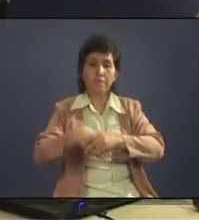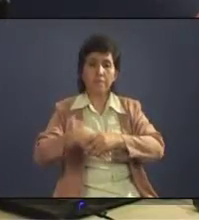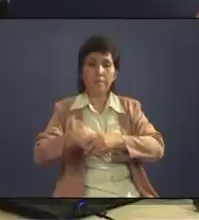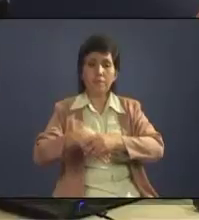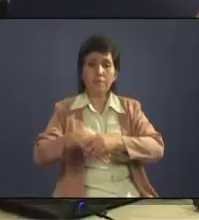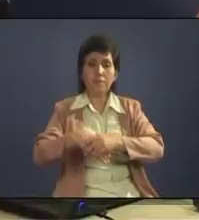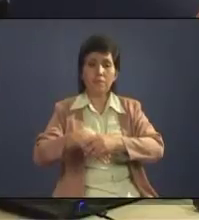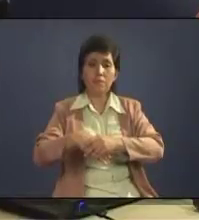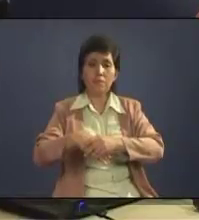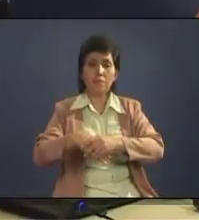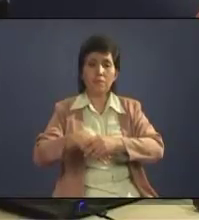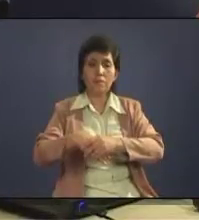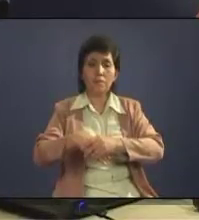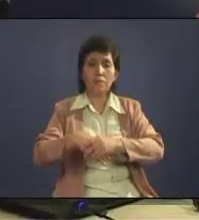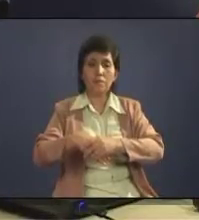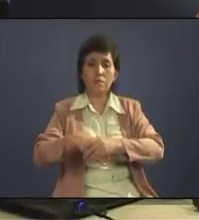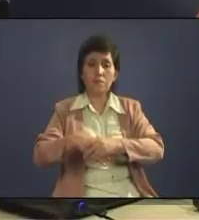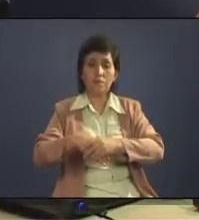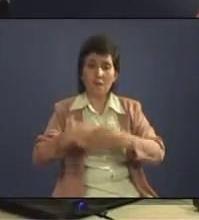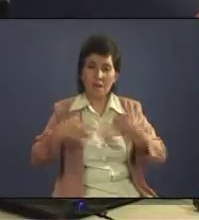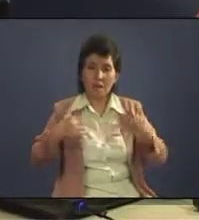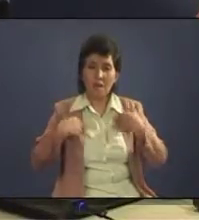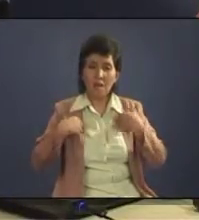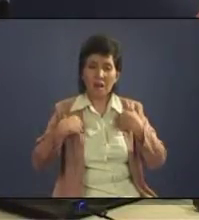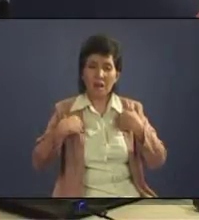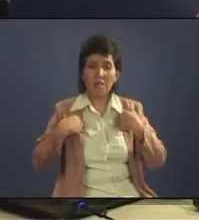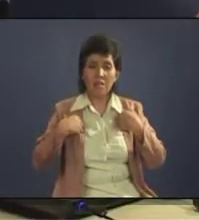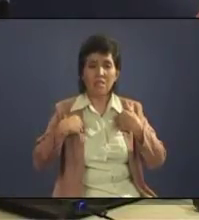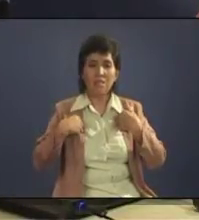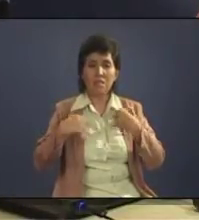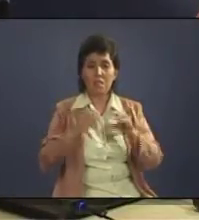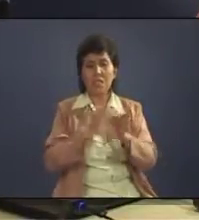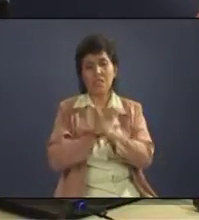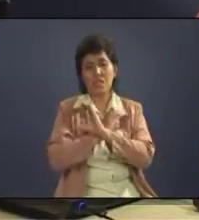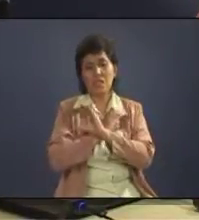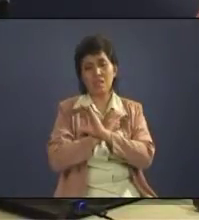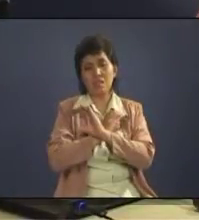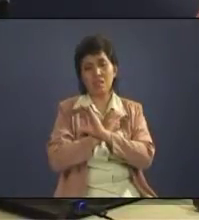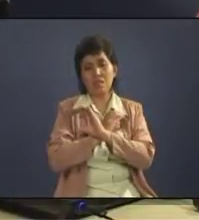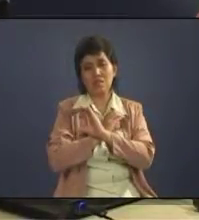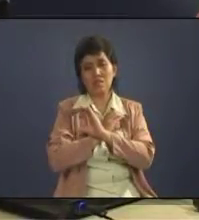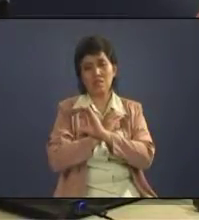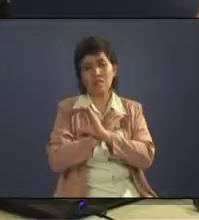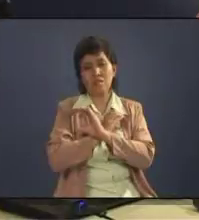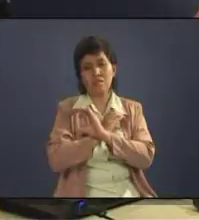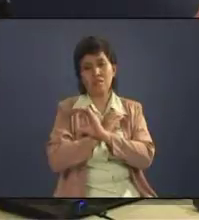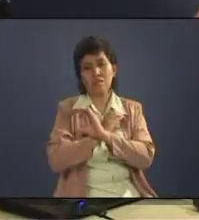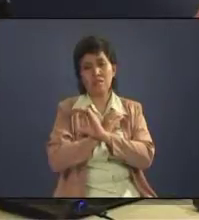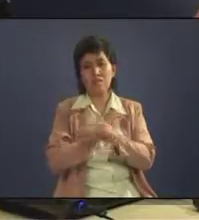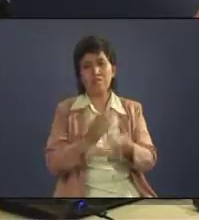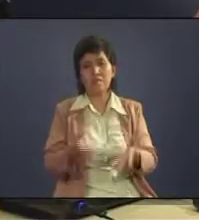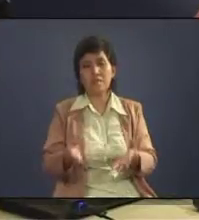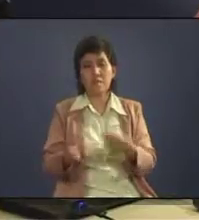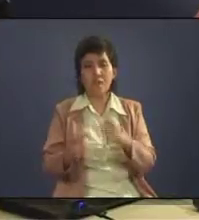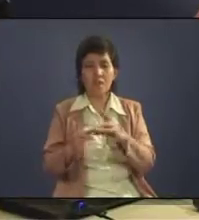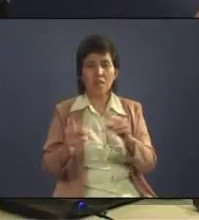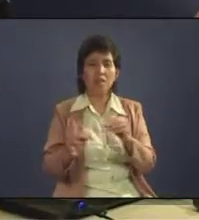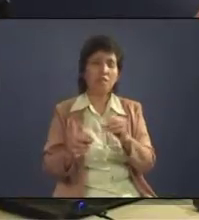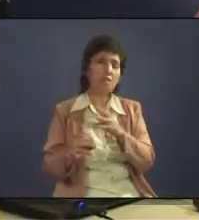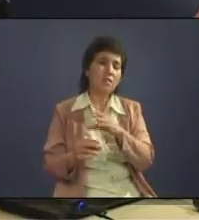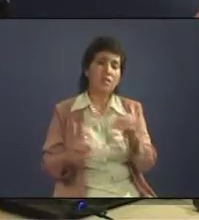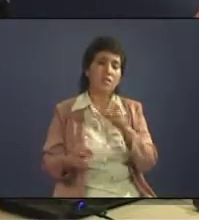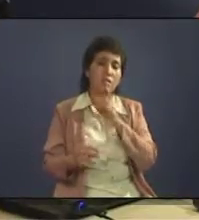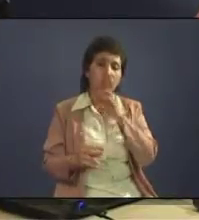Does pre-marriage consist of love? People question that. Okay, and if you really realized a pre-marriage